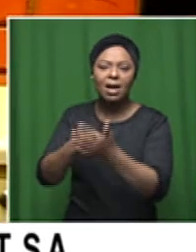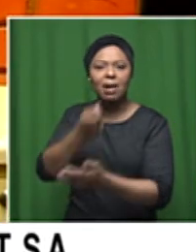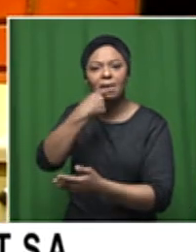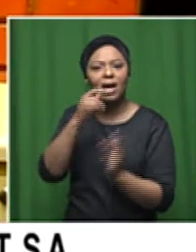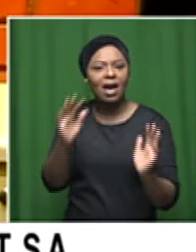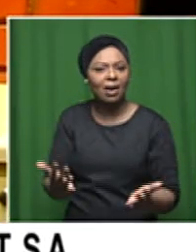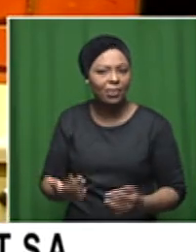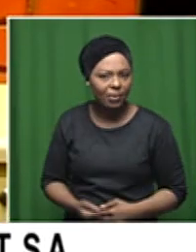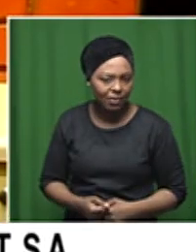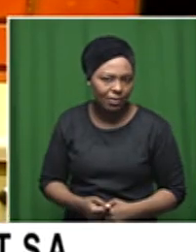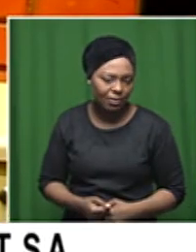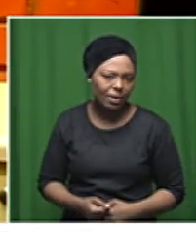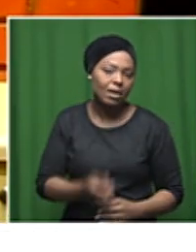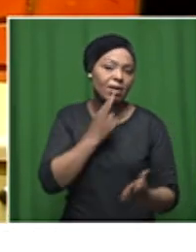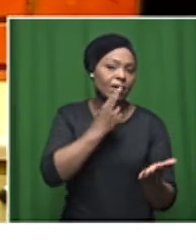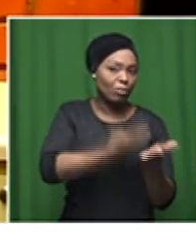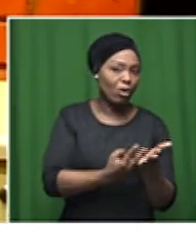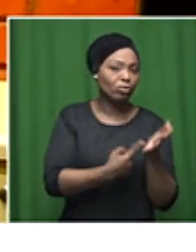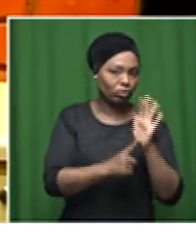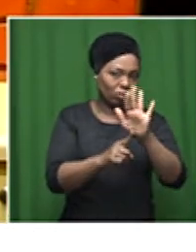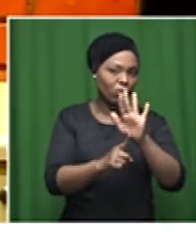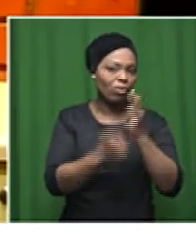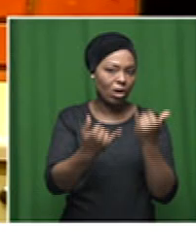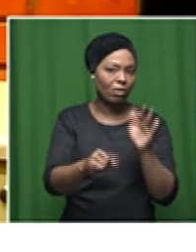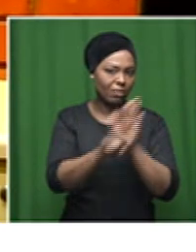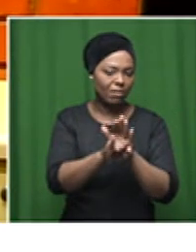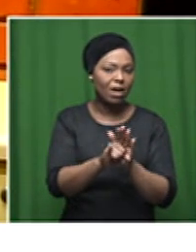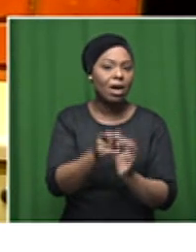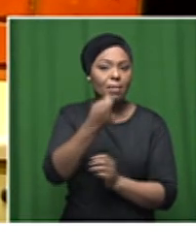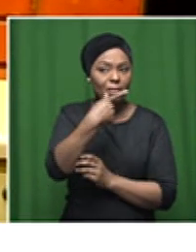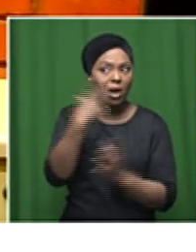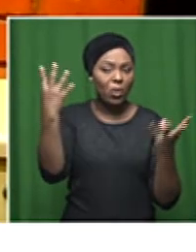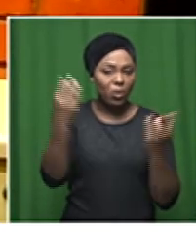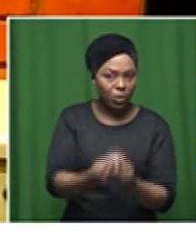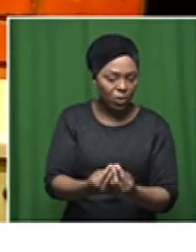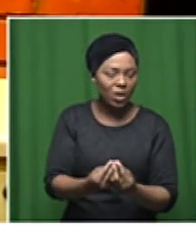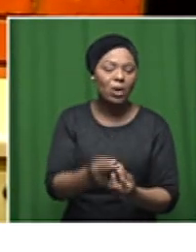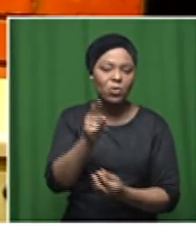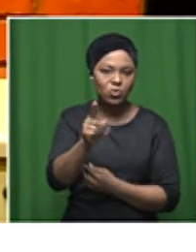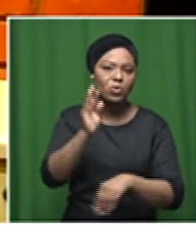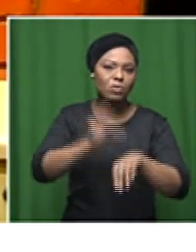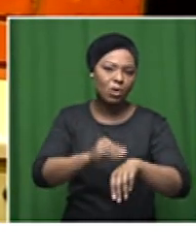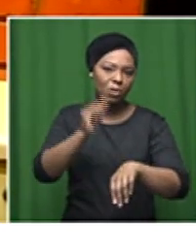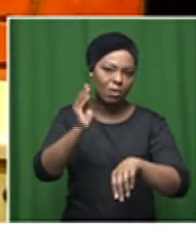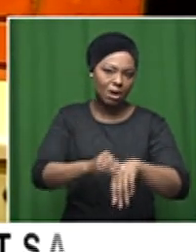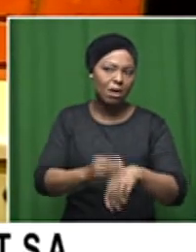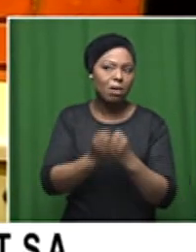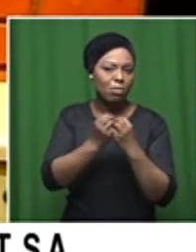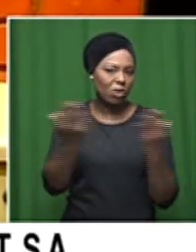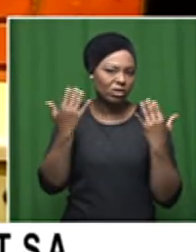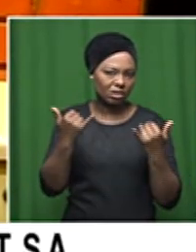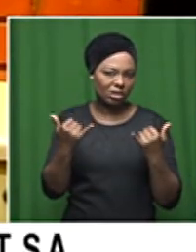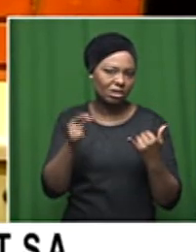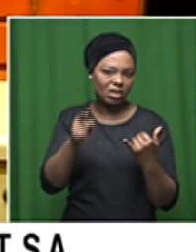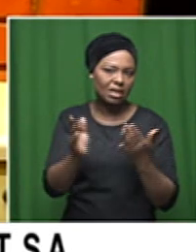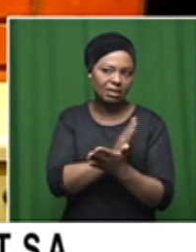According to this report by Richidze, shortage of medication is one of the major reasons leading patients to defaulting